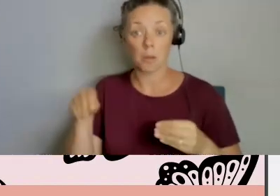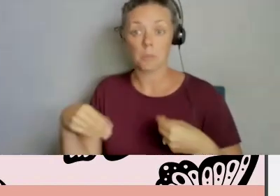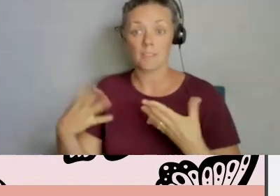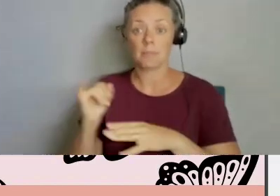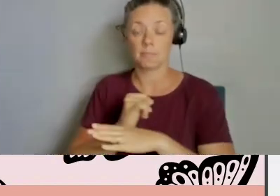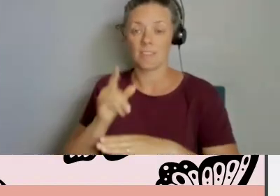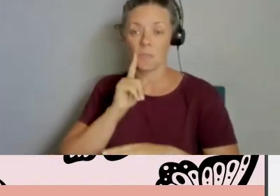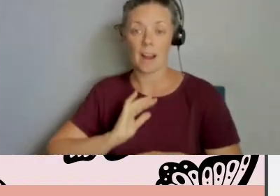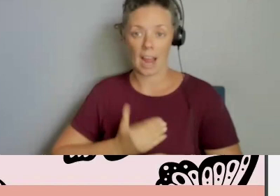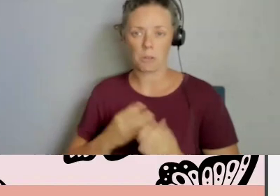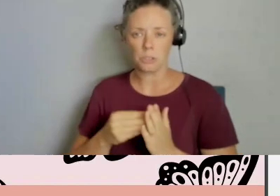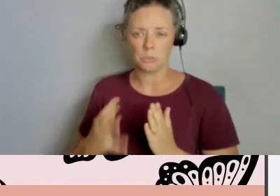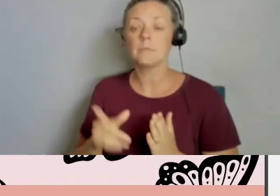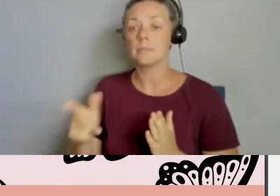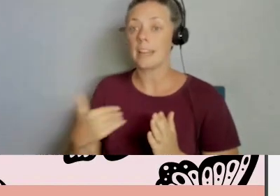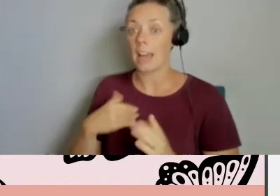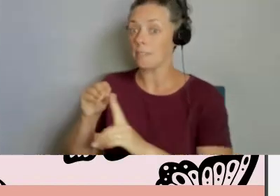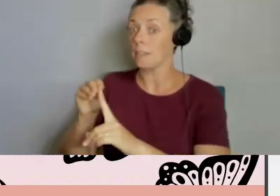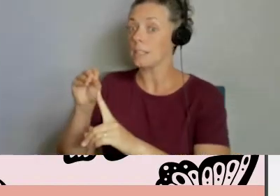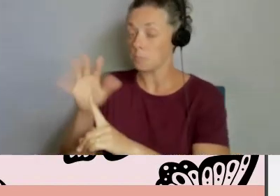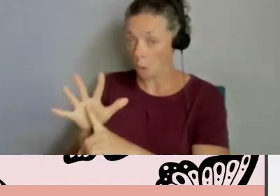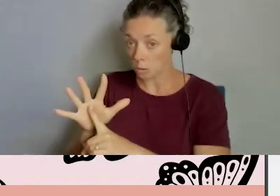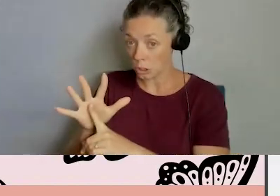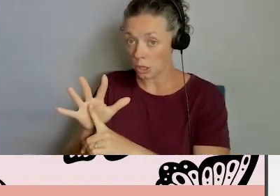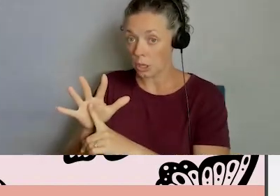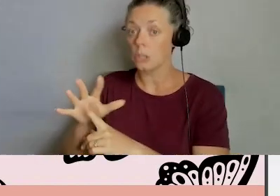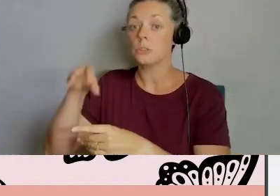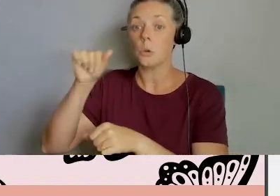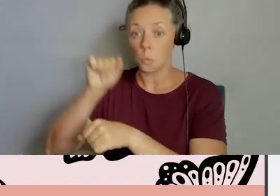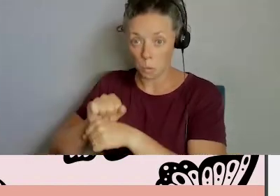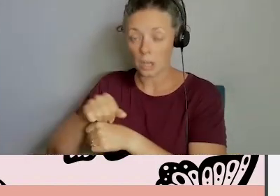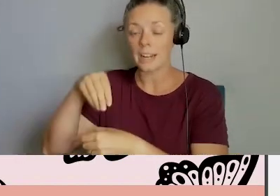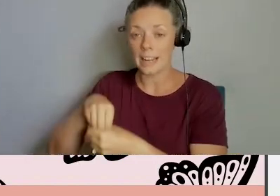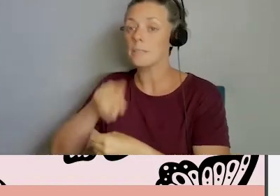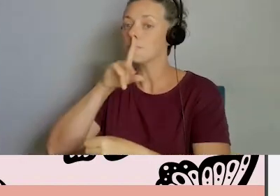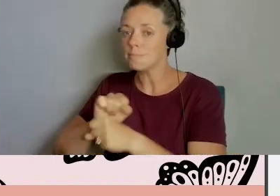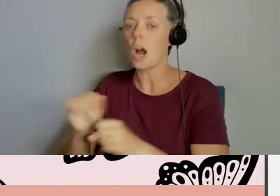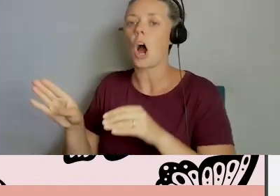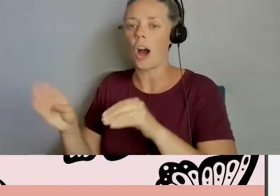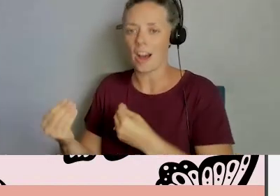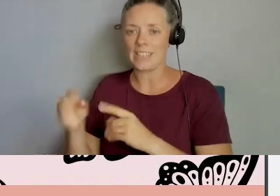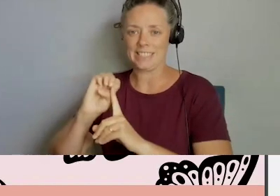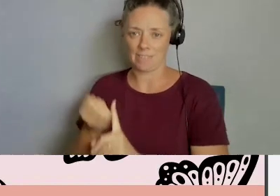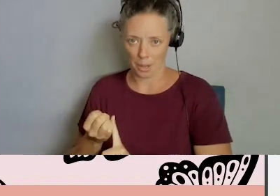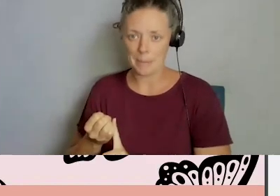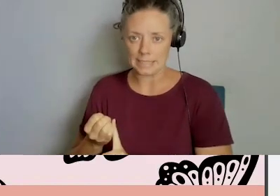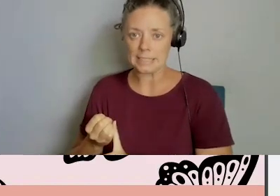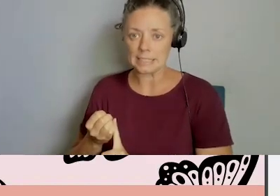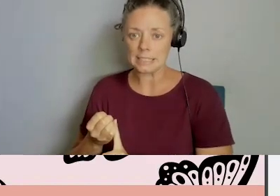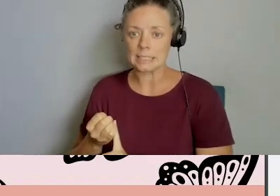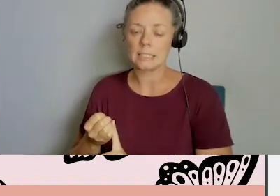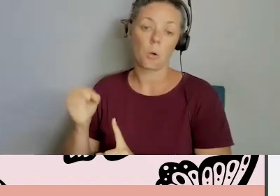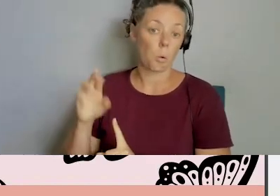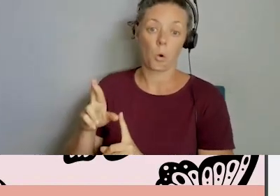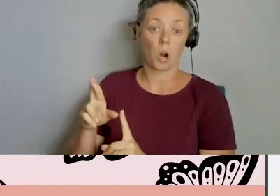for our students. So they have that exposure potentially to work in the office environment, classroom